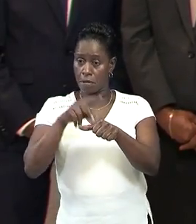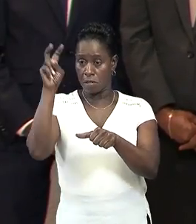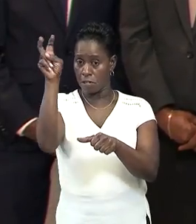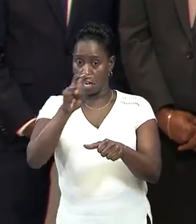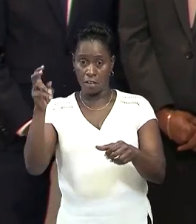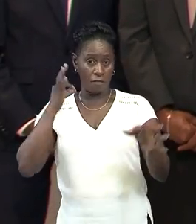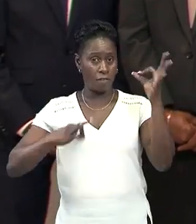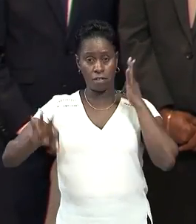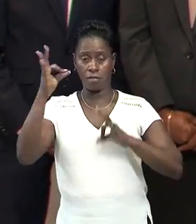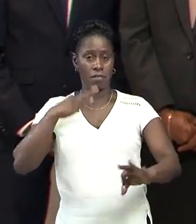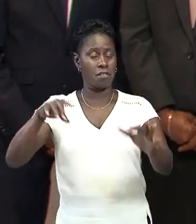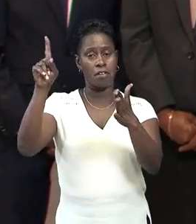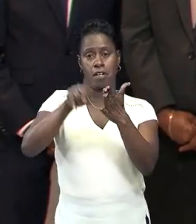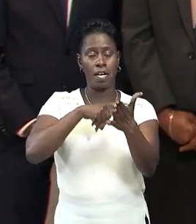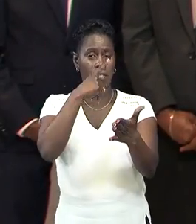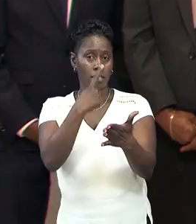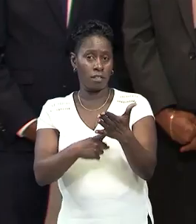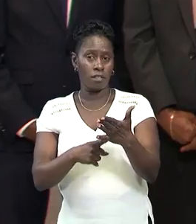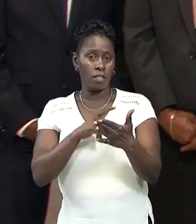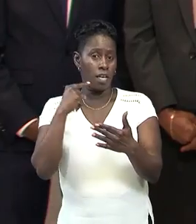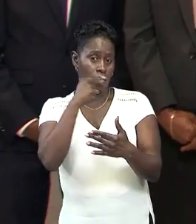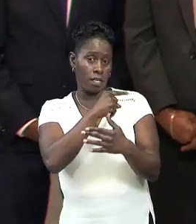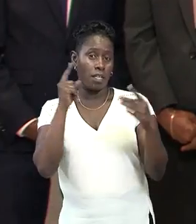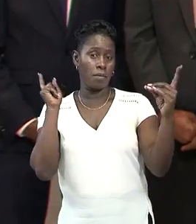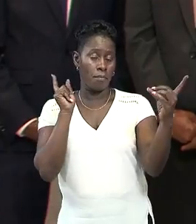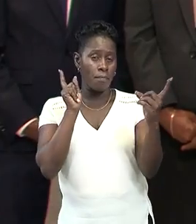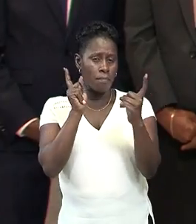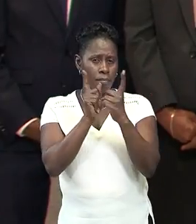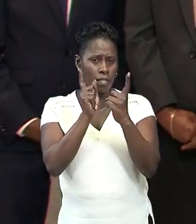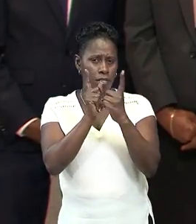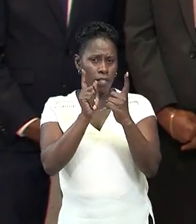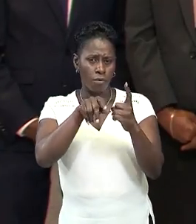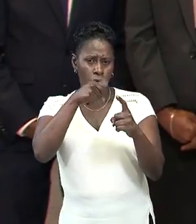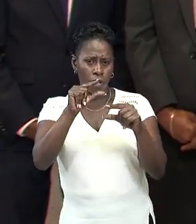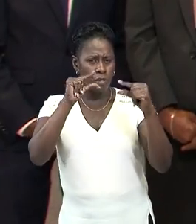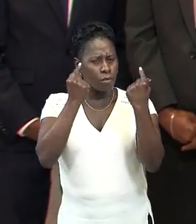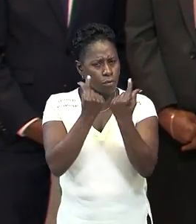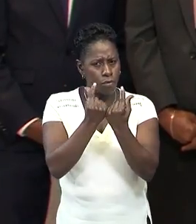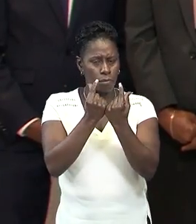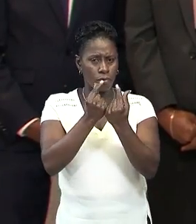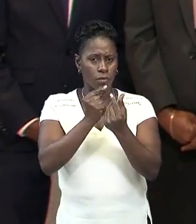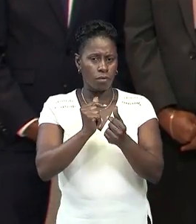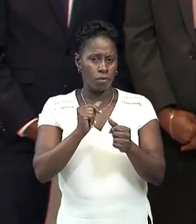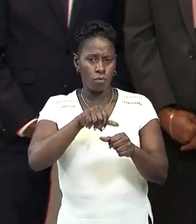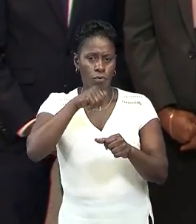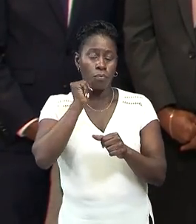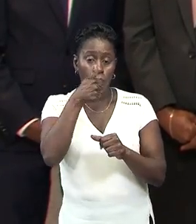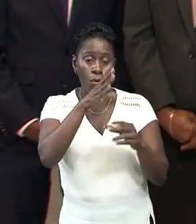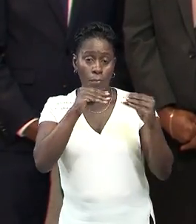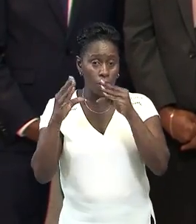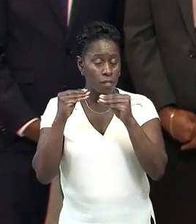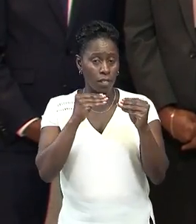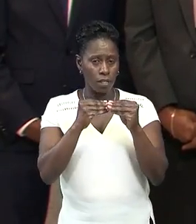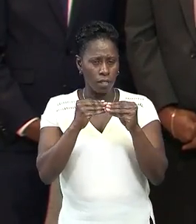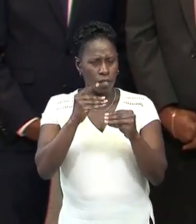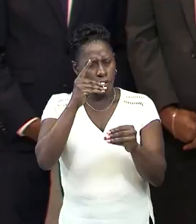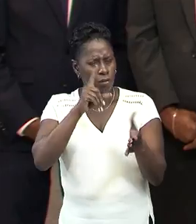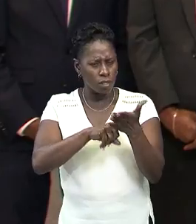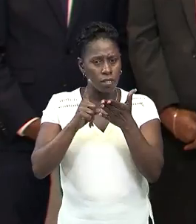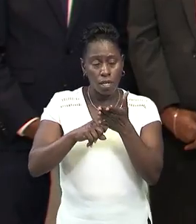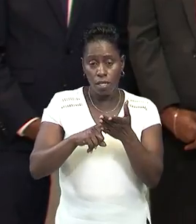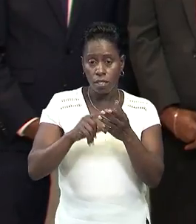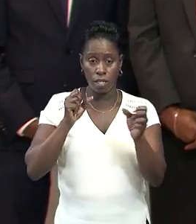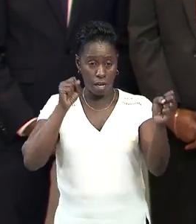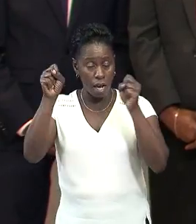been canceled, and a meeting with the stakeholders of the cultural and creative industries will be held tomorrow to discuss the way forward for